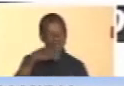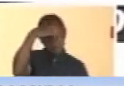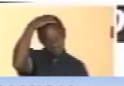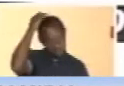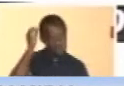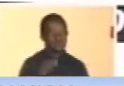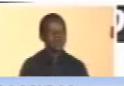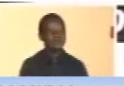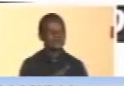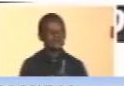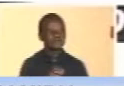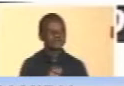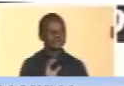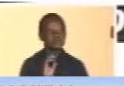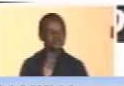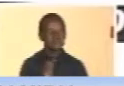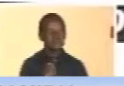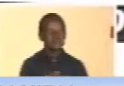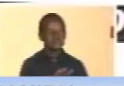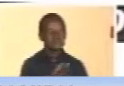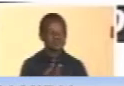2020 with a medical complaint.